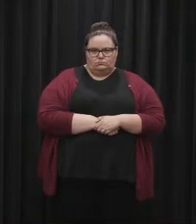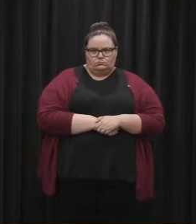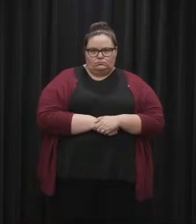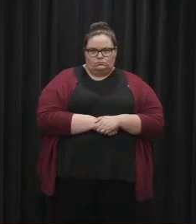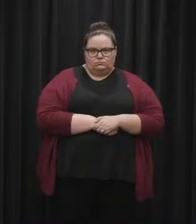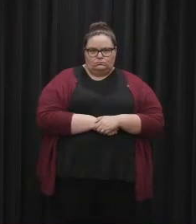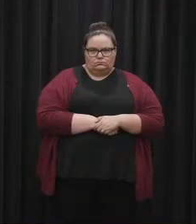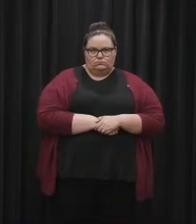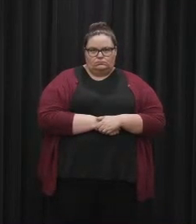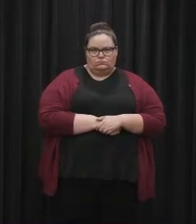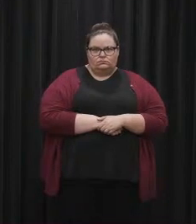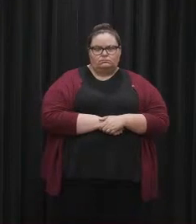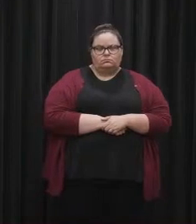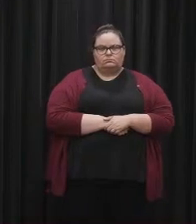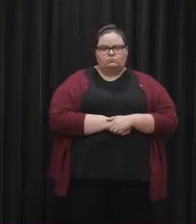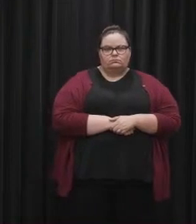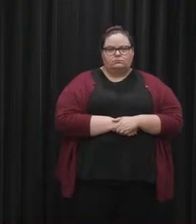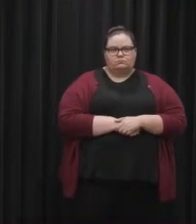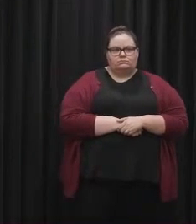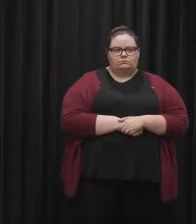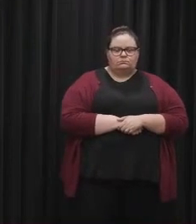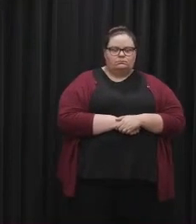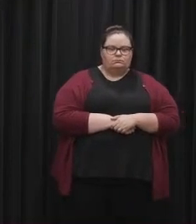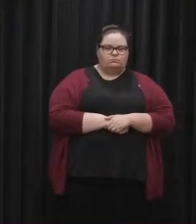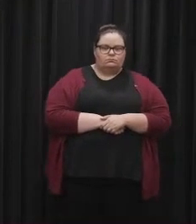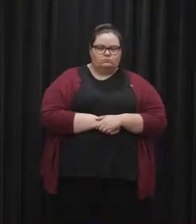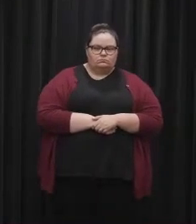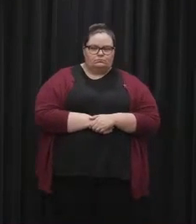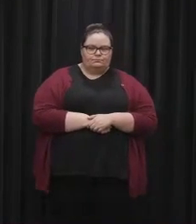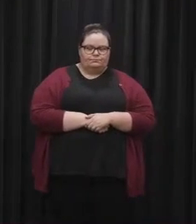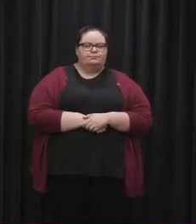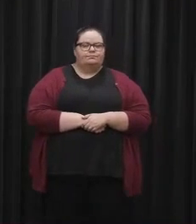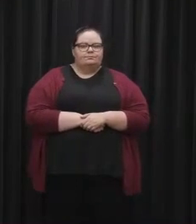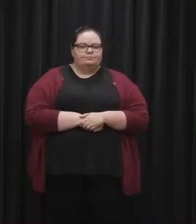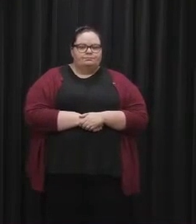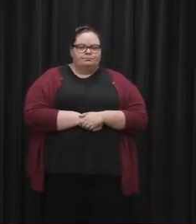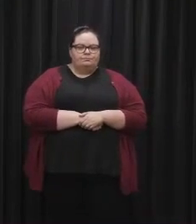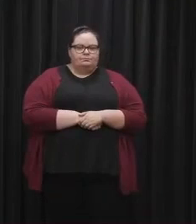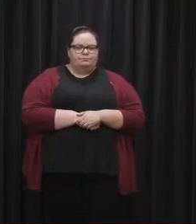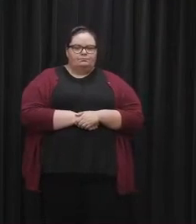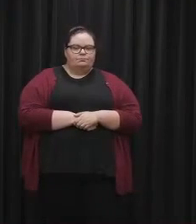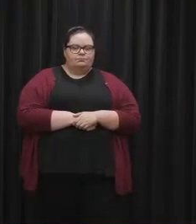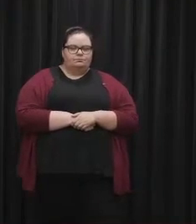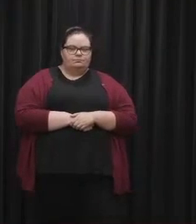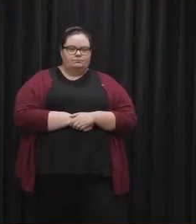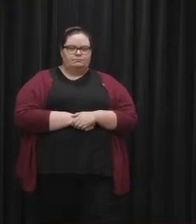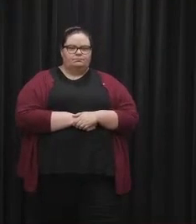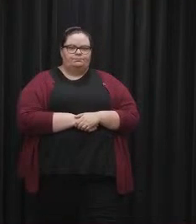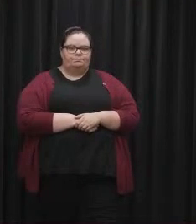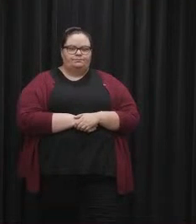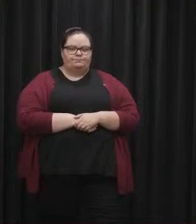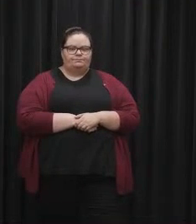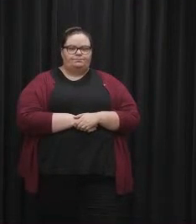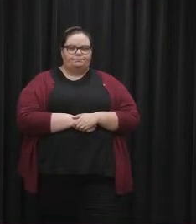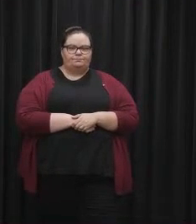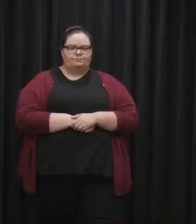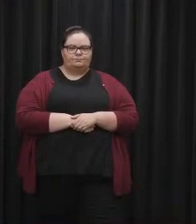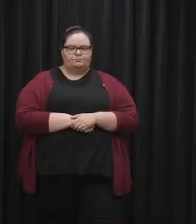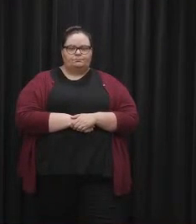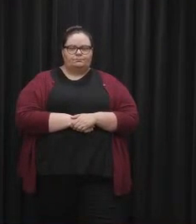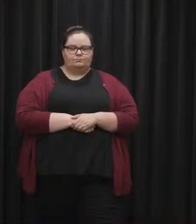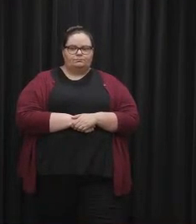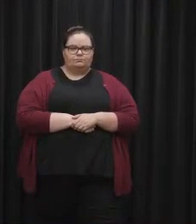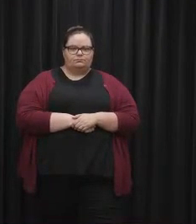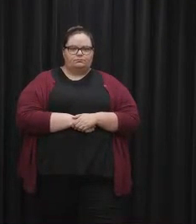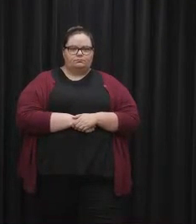But situation where masks are mandatory indoors and outdoors, that's in our orange phase